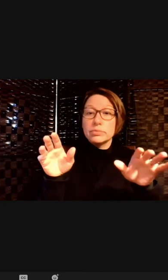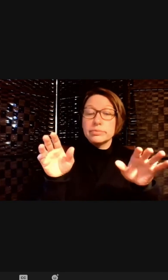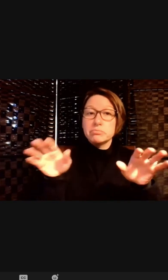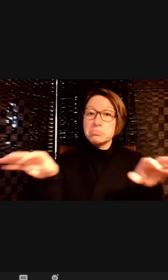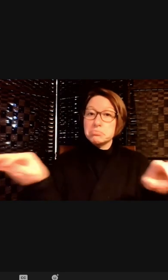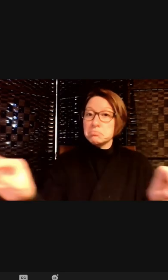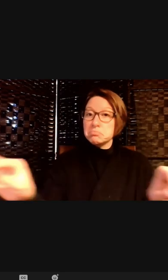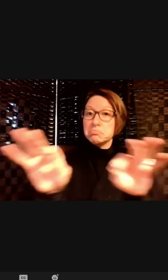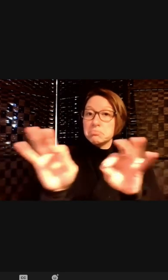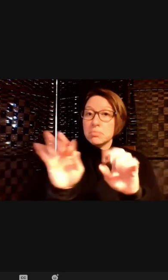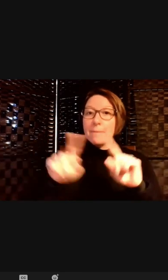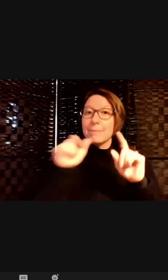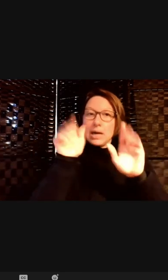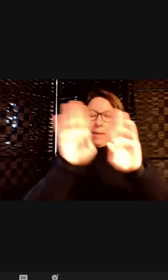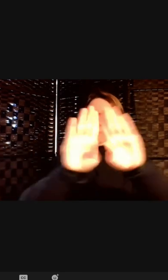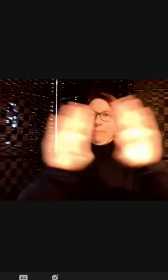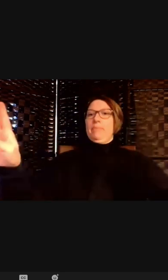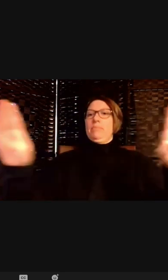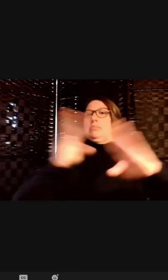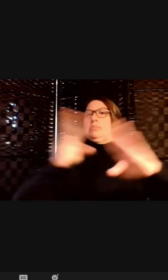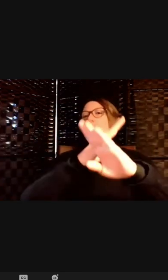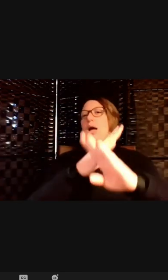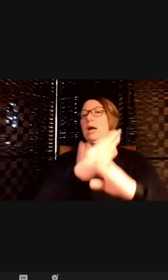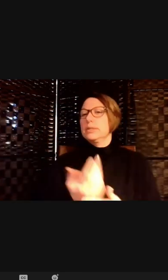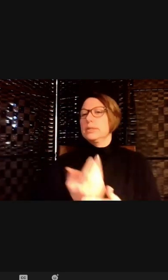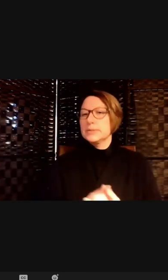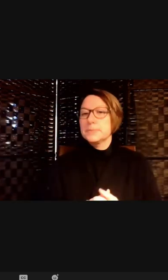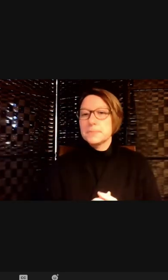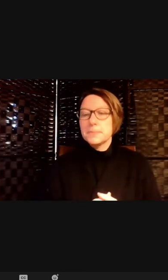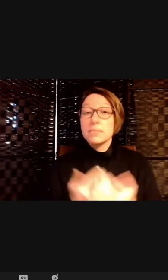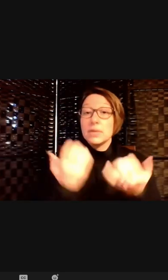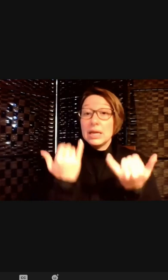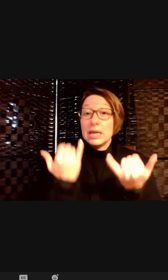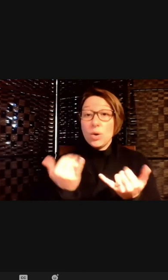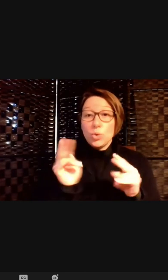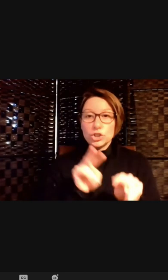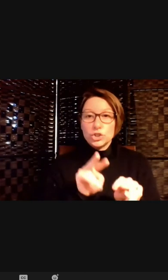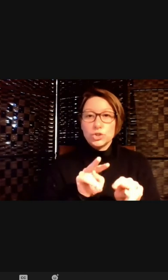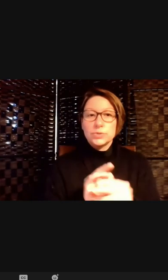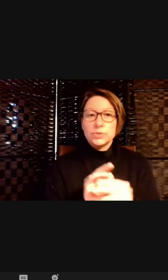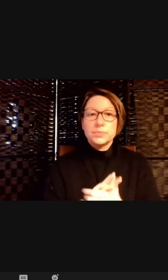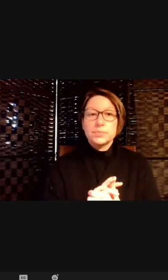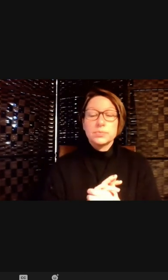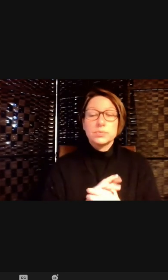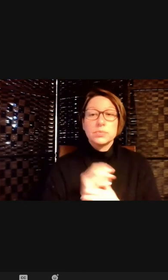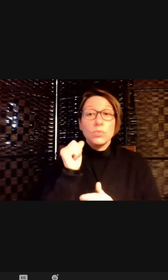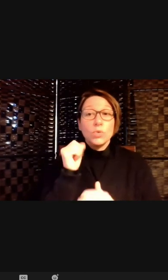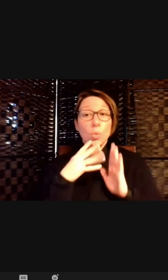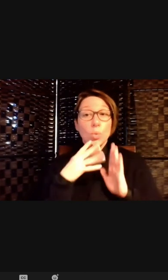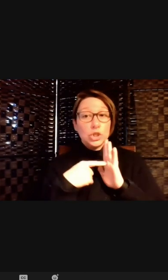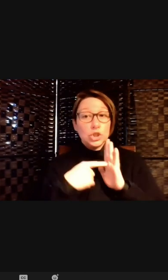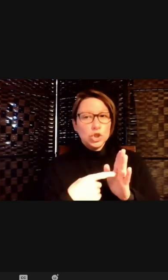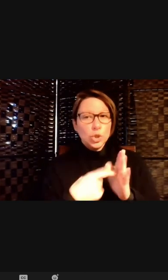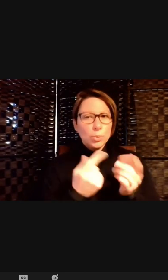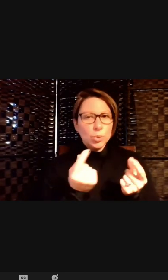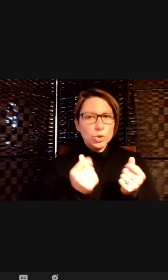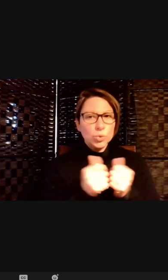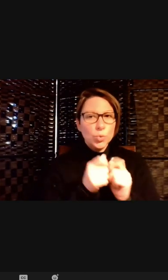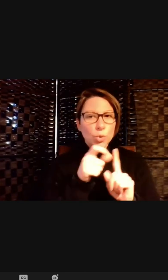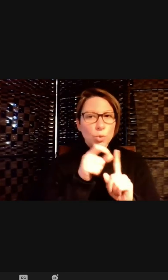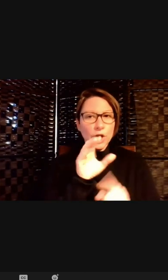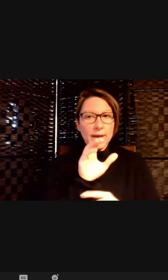didn't need to completely block her view from any of those things. And now take a look. Can you show me what we do with the word can?